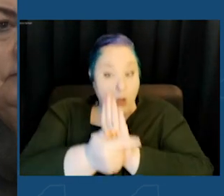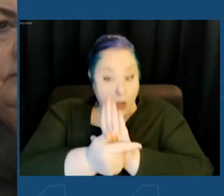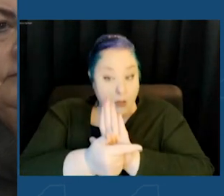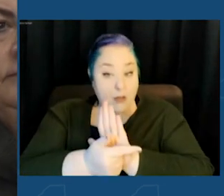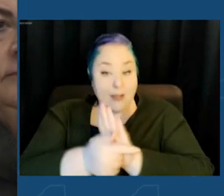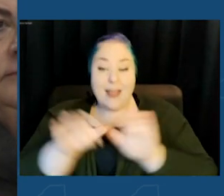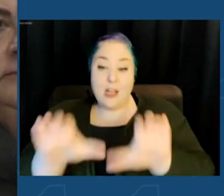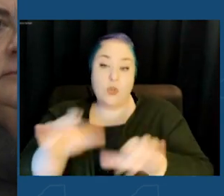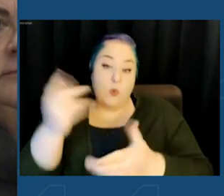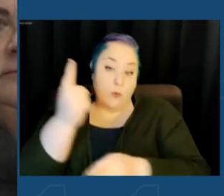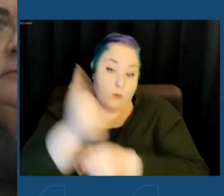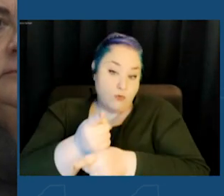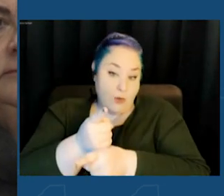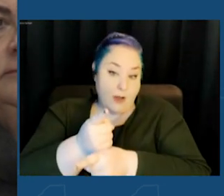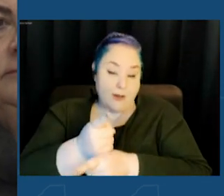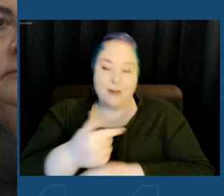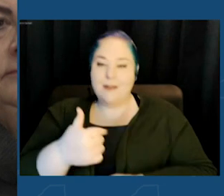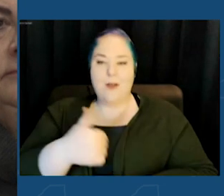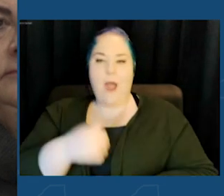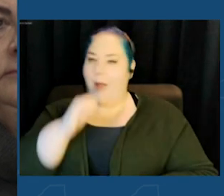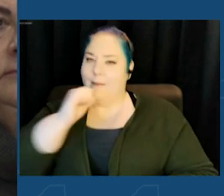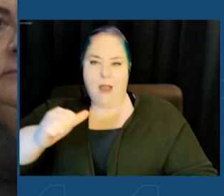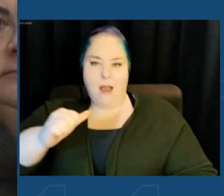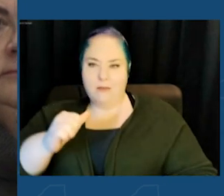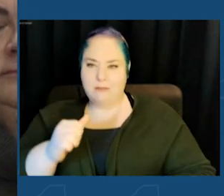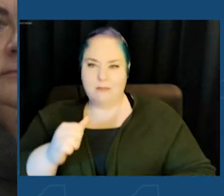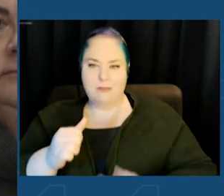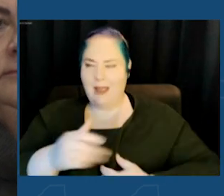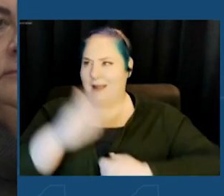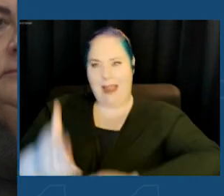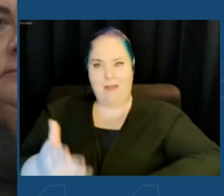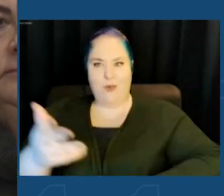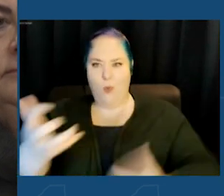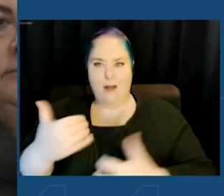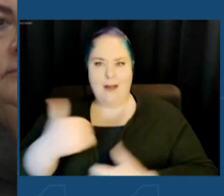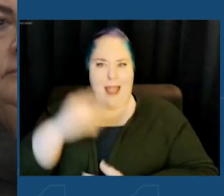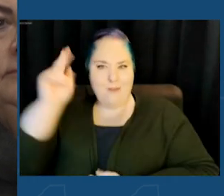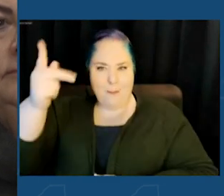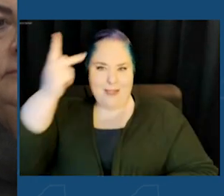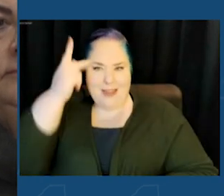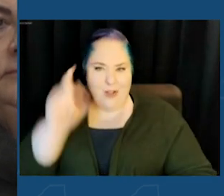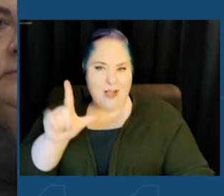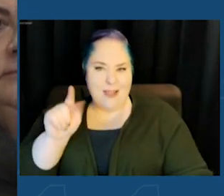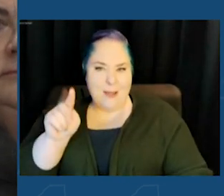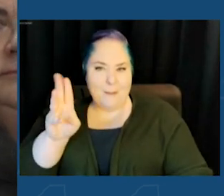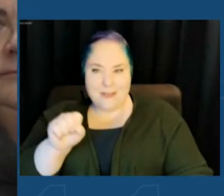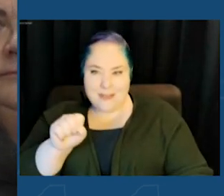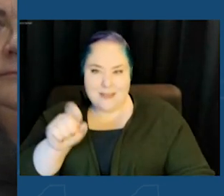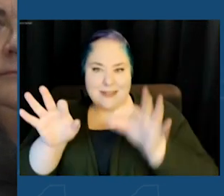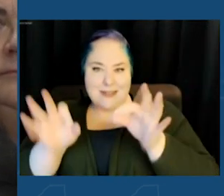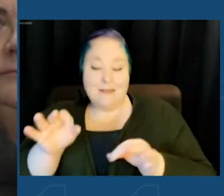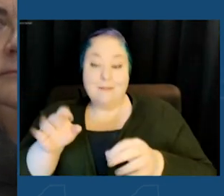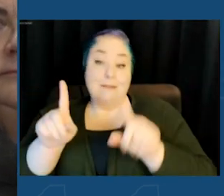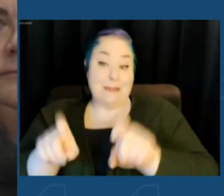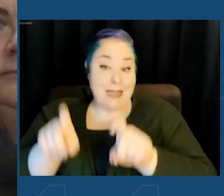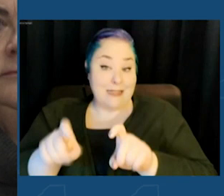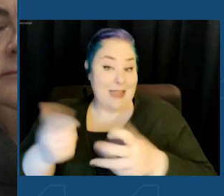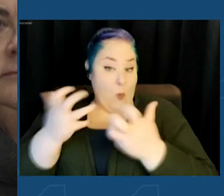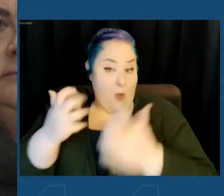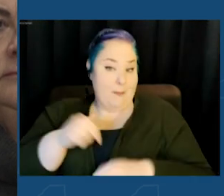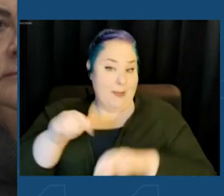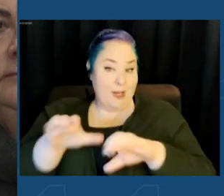right so I'm not having never wanted to have a political litmus test that some may have wanted me to do